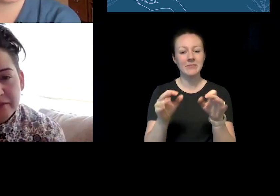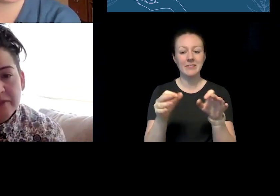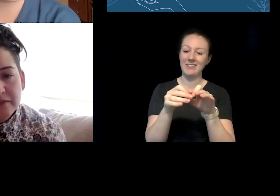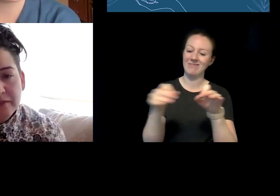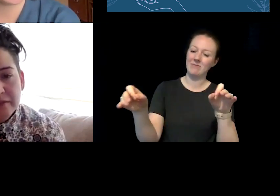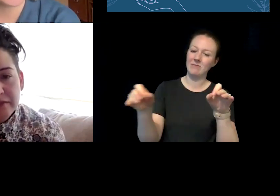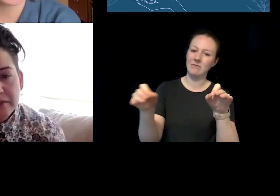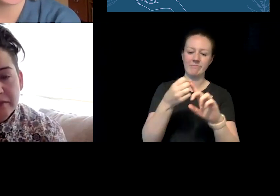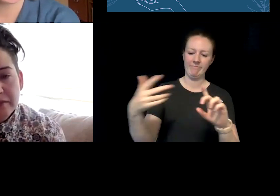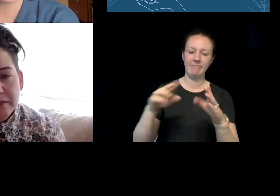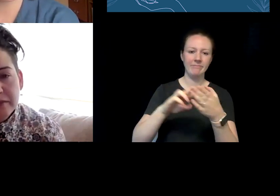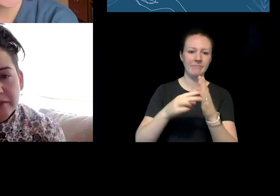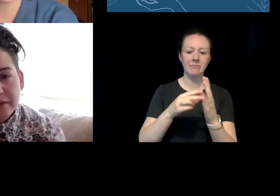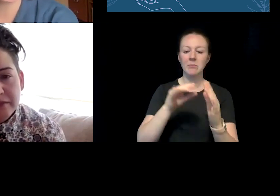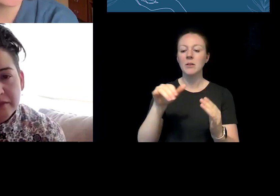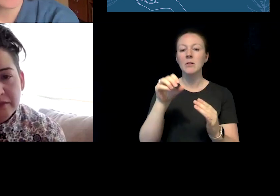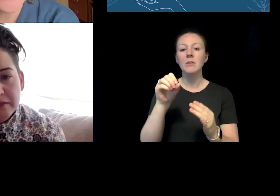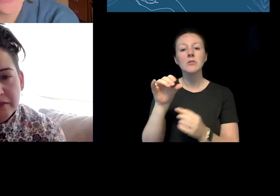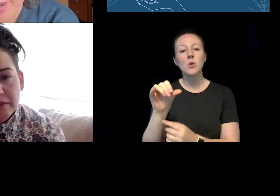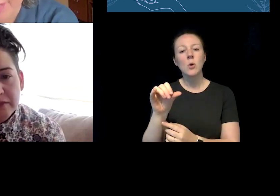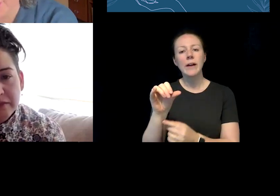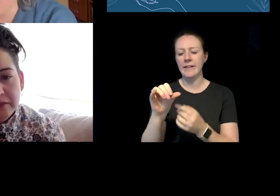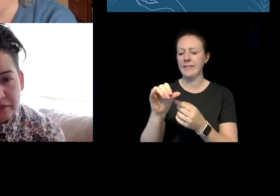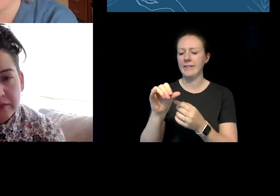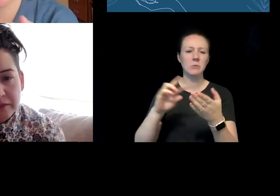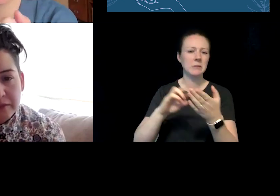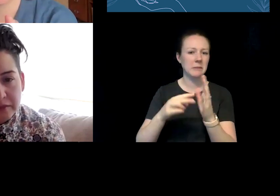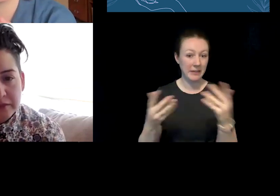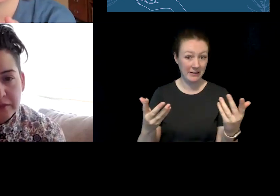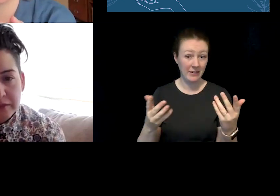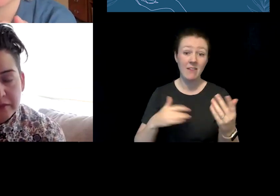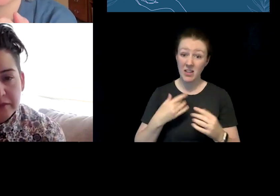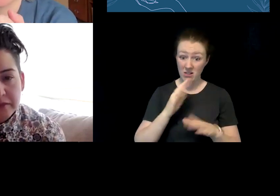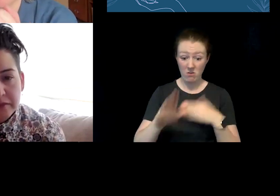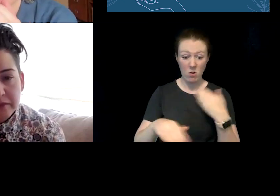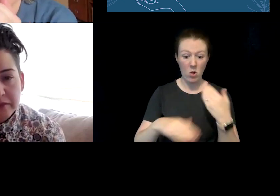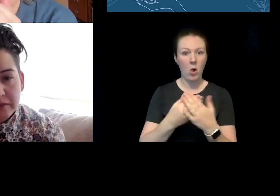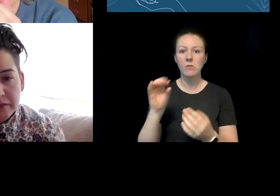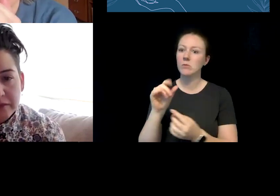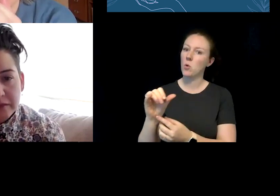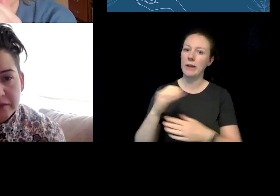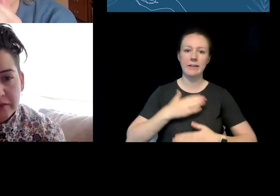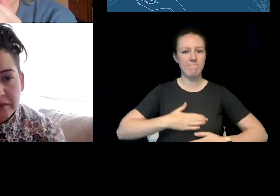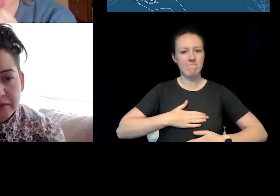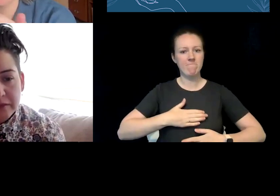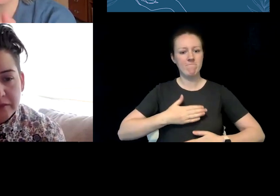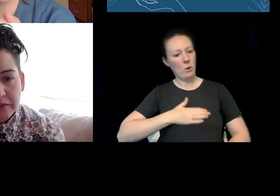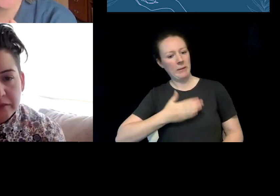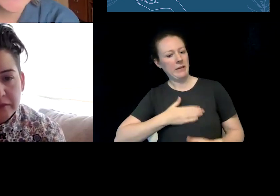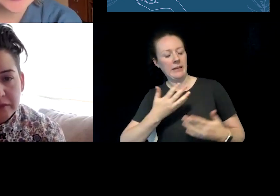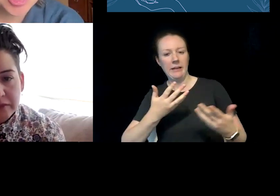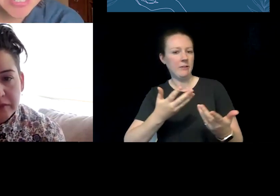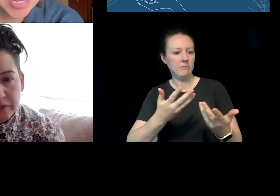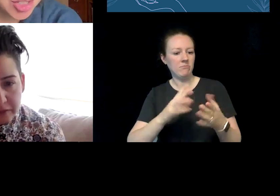joy, because I think that that is quite different for all of us as individual makers. But it